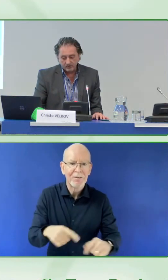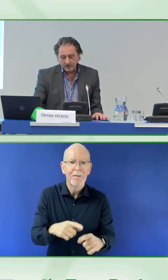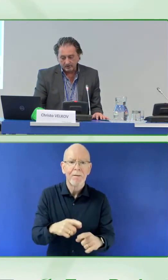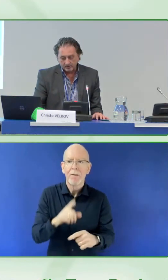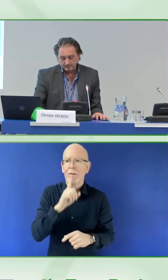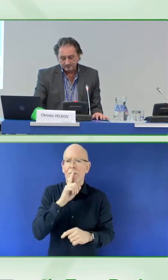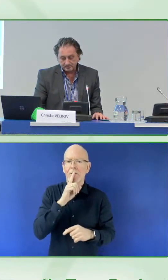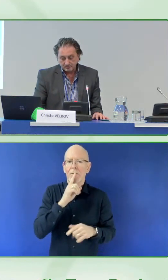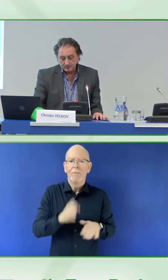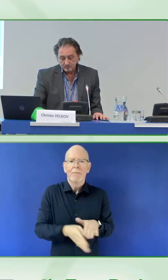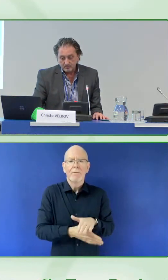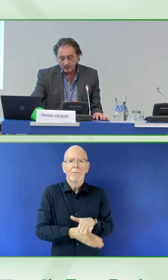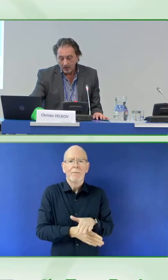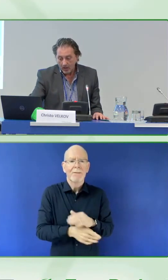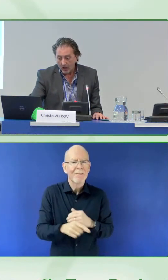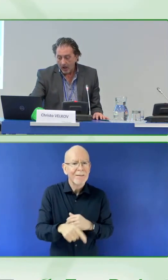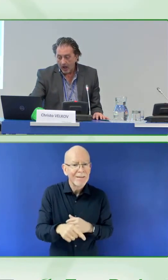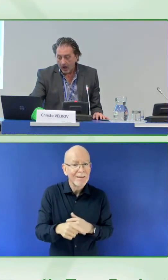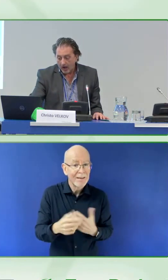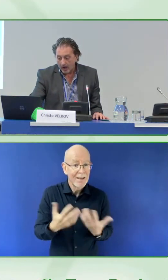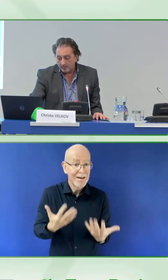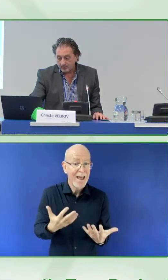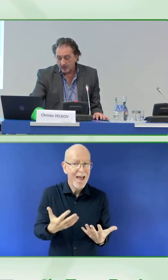going to be there forever.